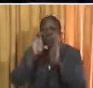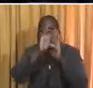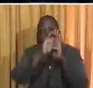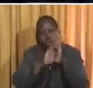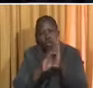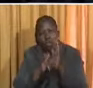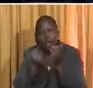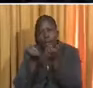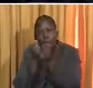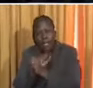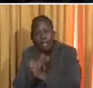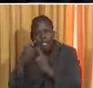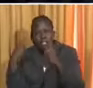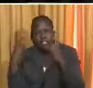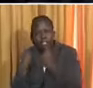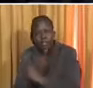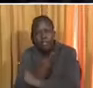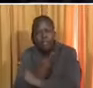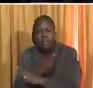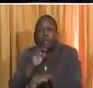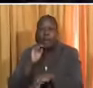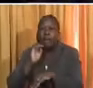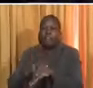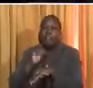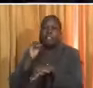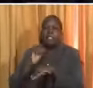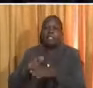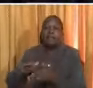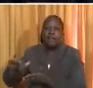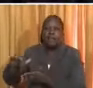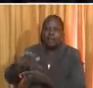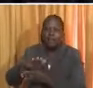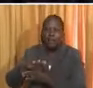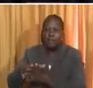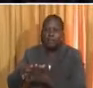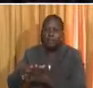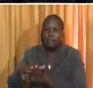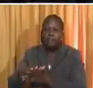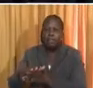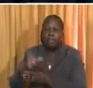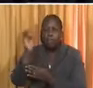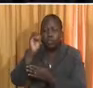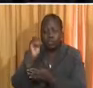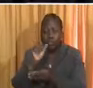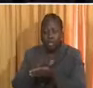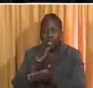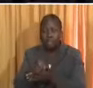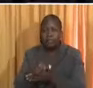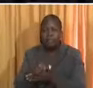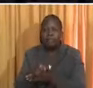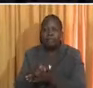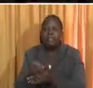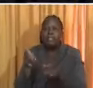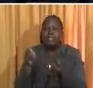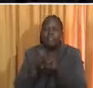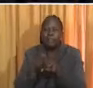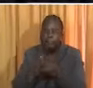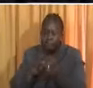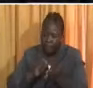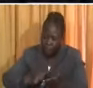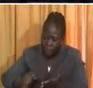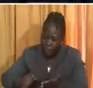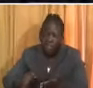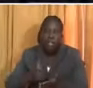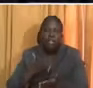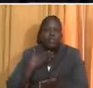in various fields affecting Kenyans. So that although the Secretariat does